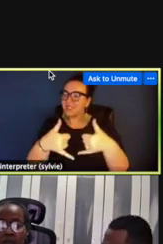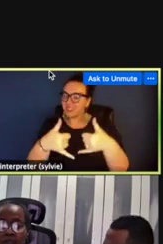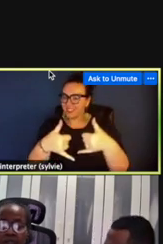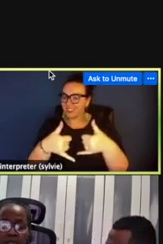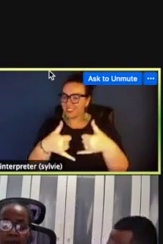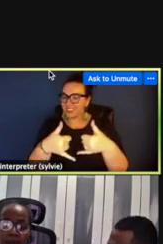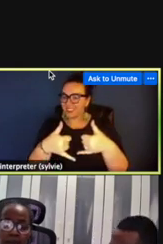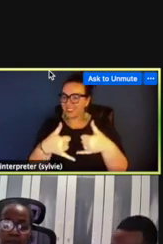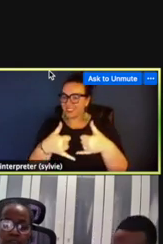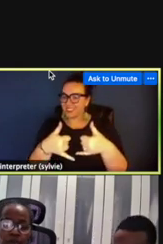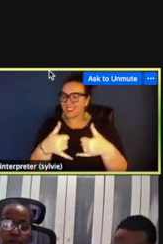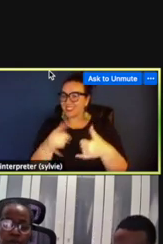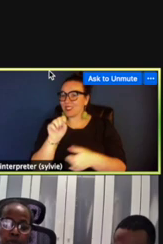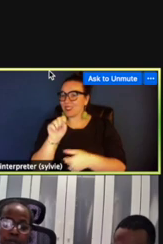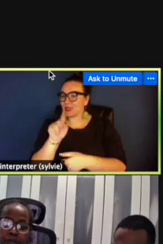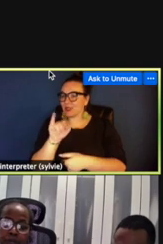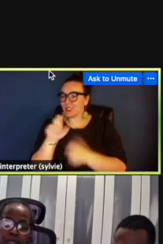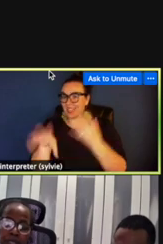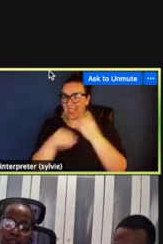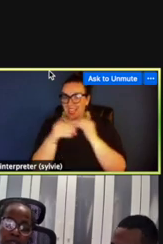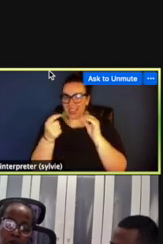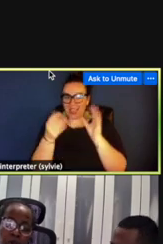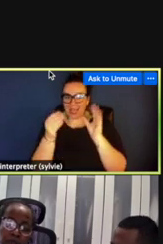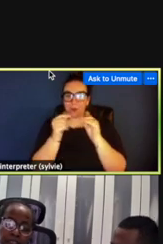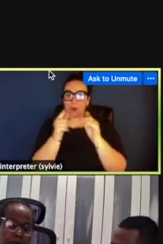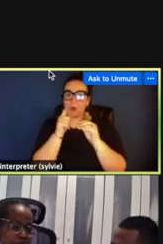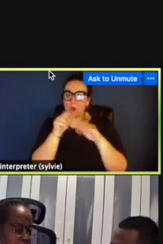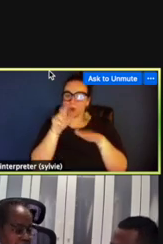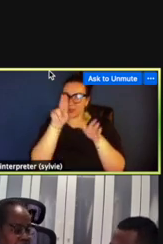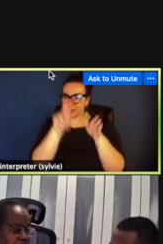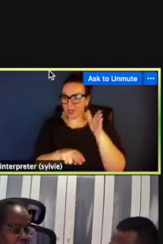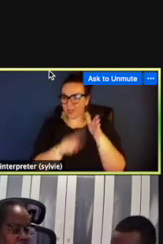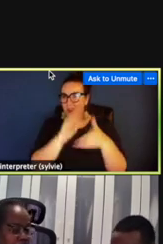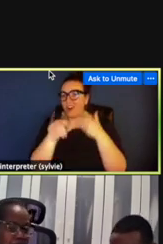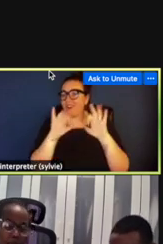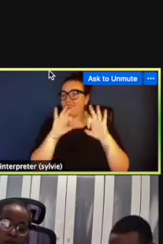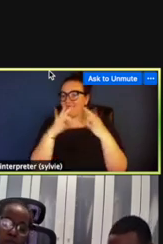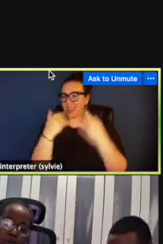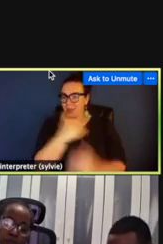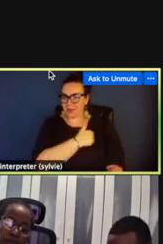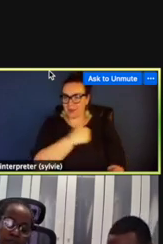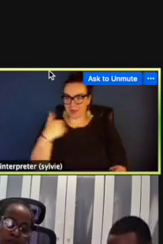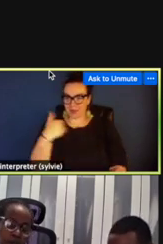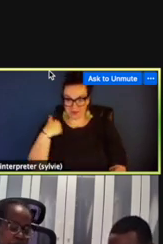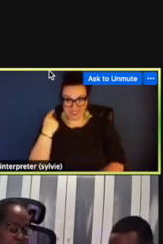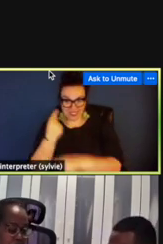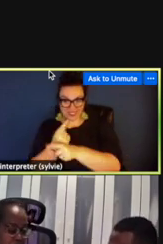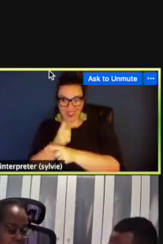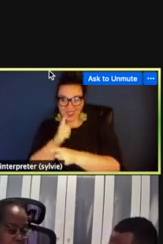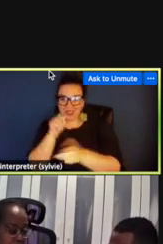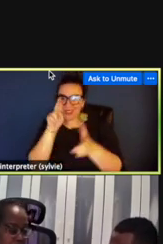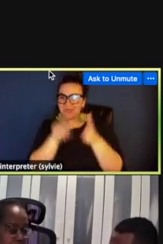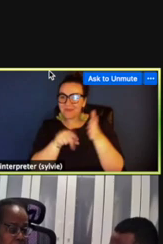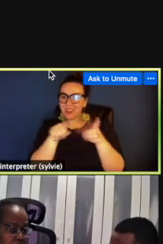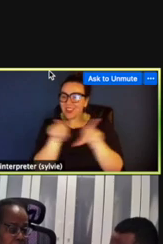a little bit more about the top picture, who's buried? These are all family members, right? Yes. And who's buried there